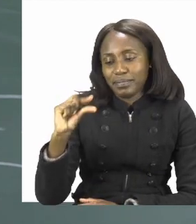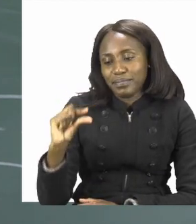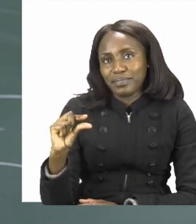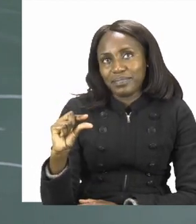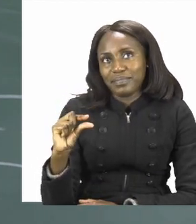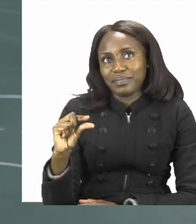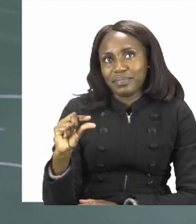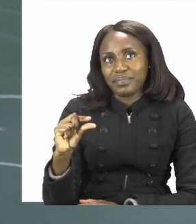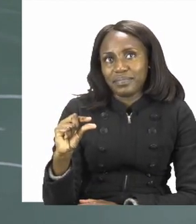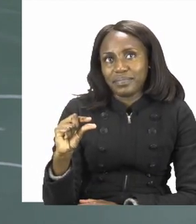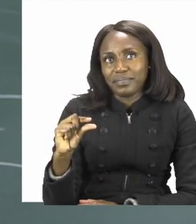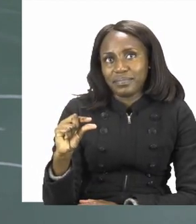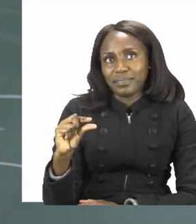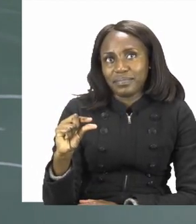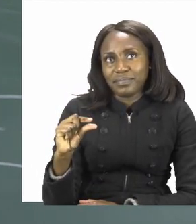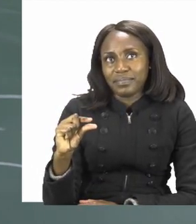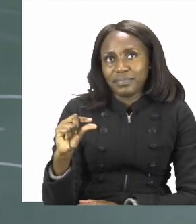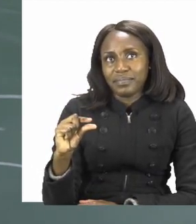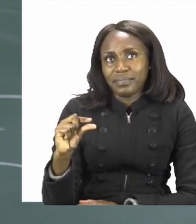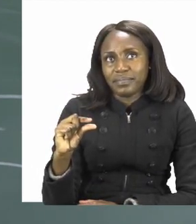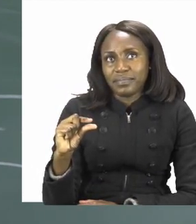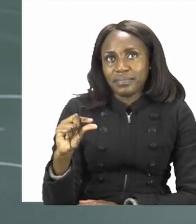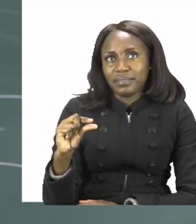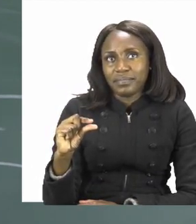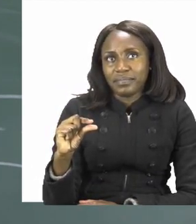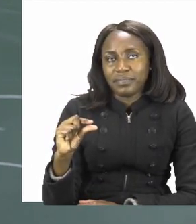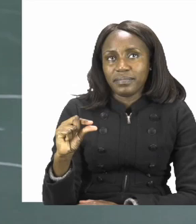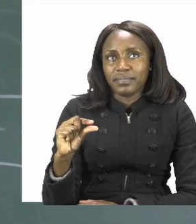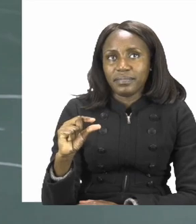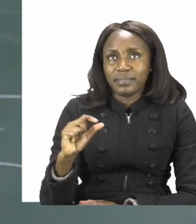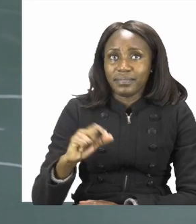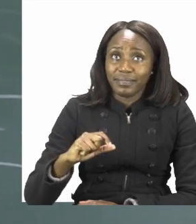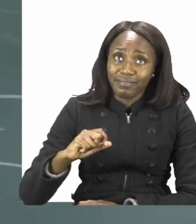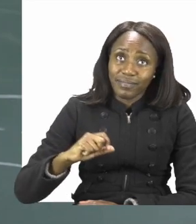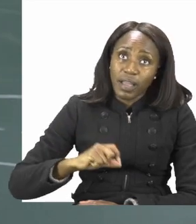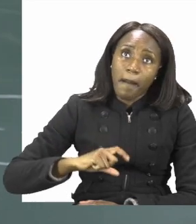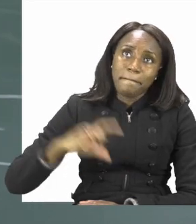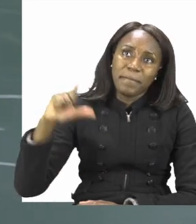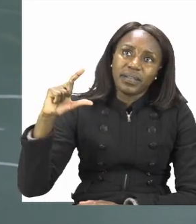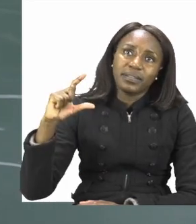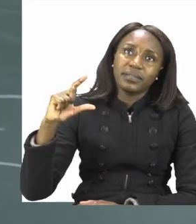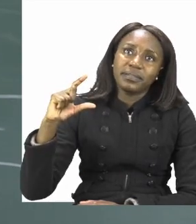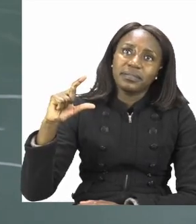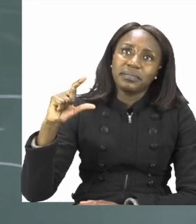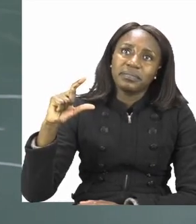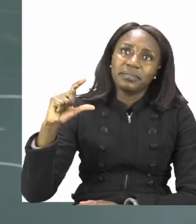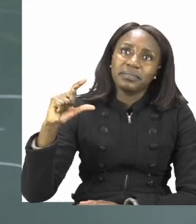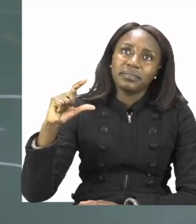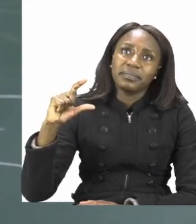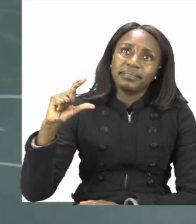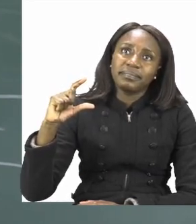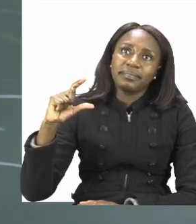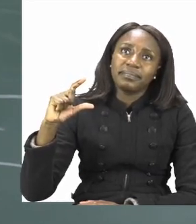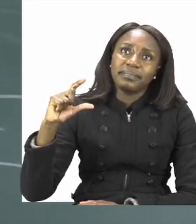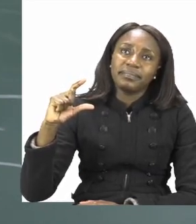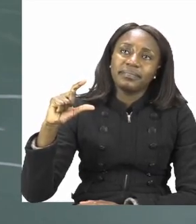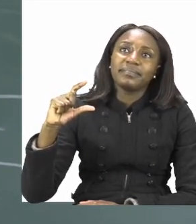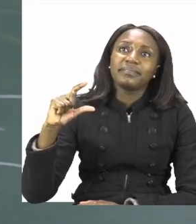one. Zig, zag. Good. Big one.